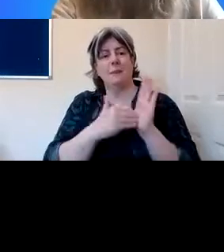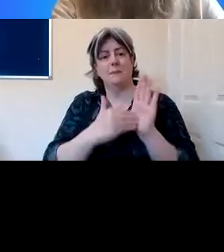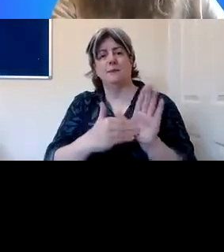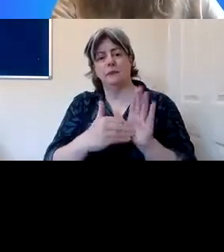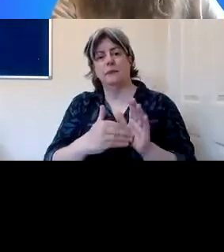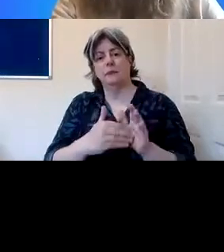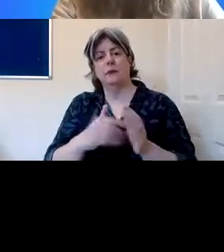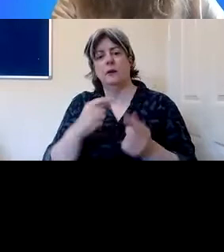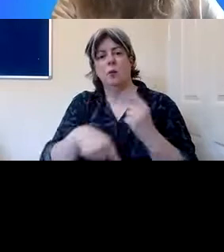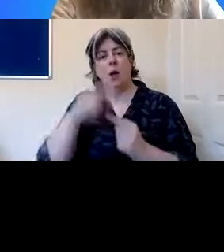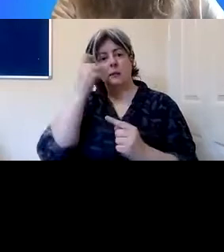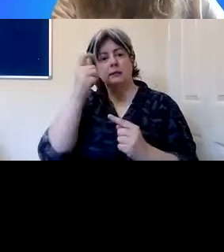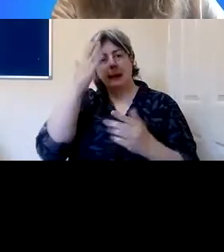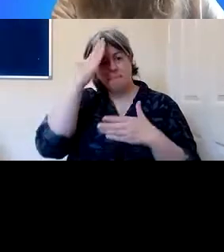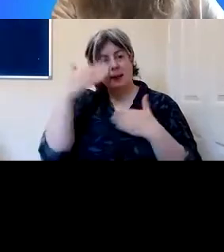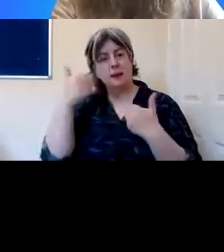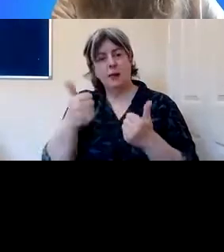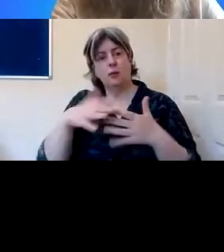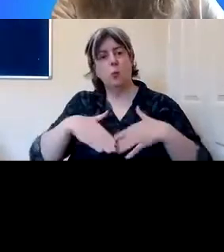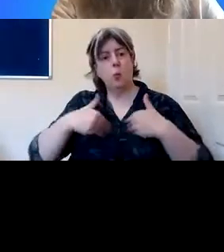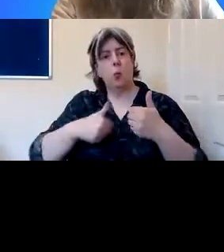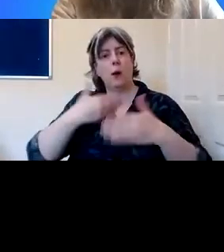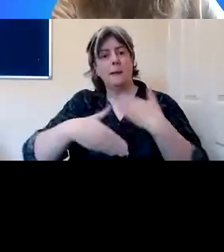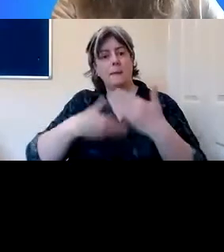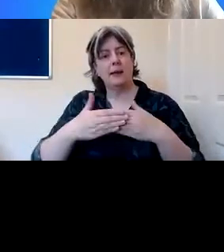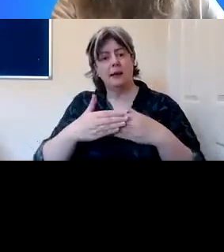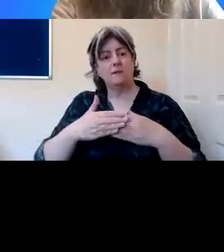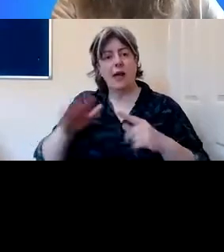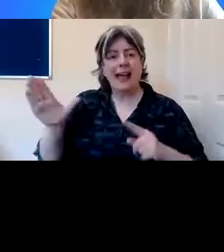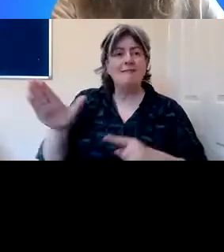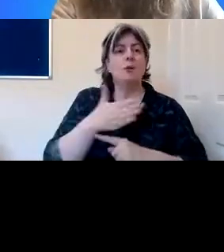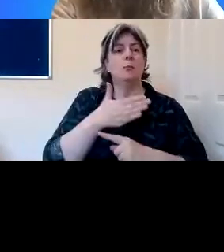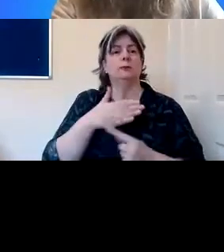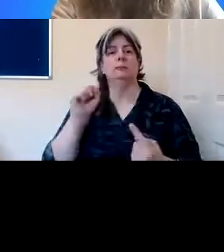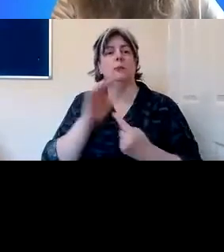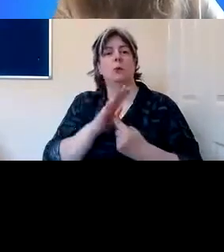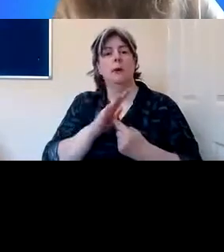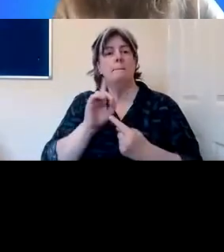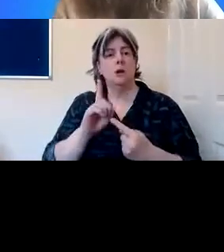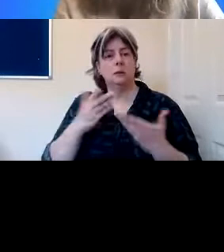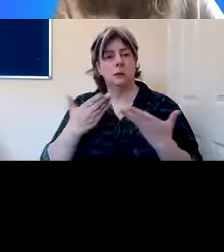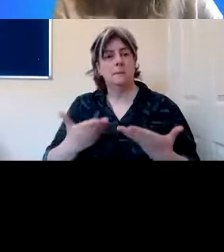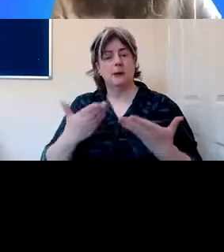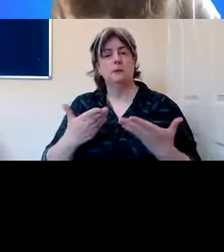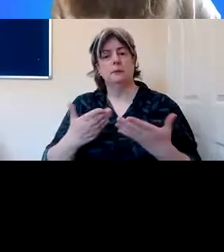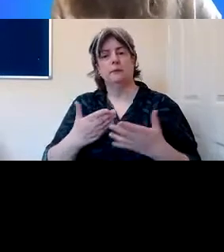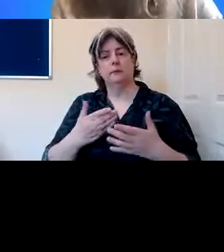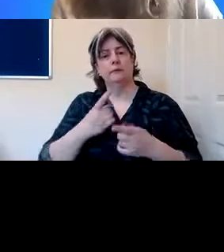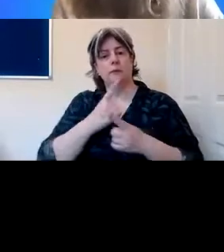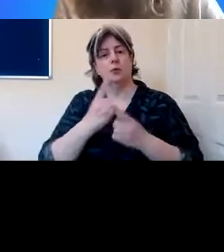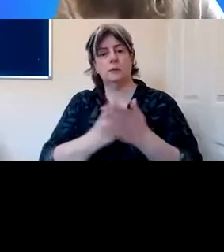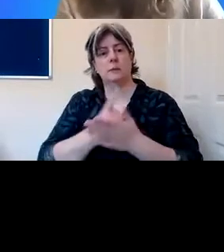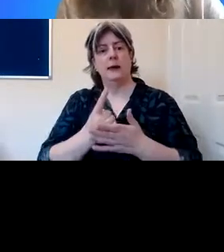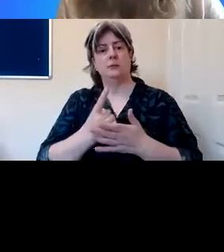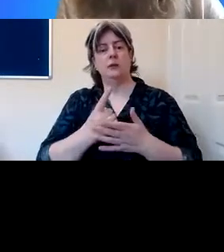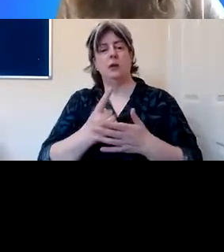importance of mental health and wellbeing of the whole school family. However, its current form talks around the responsibilities of